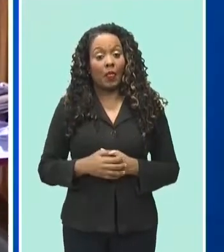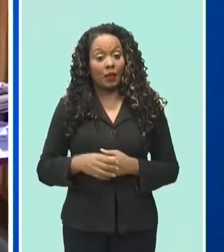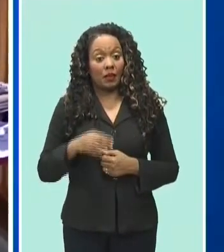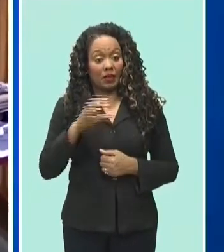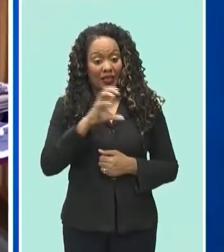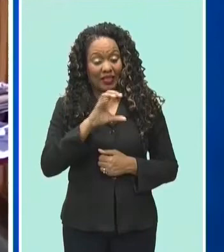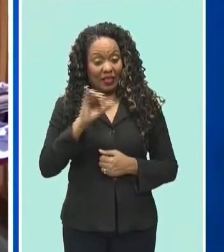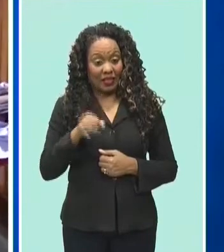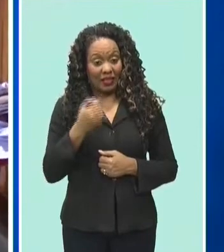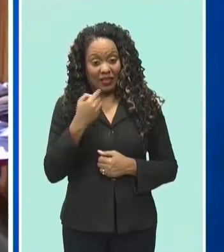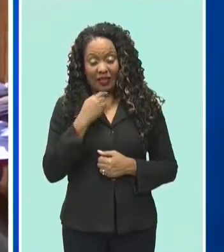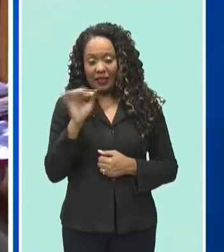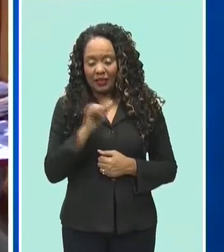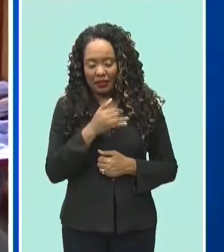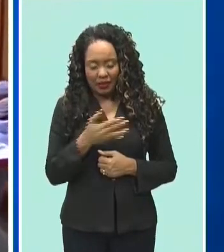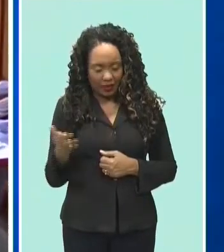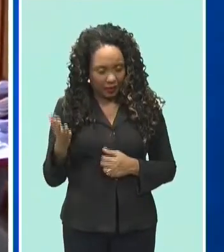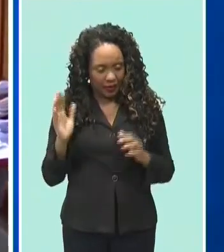Constitution must be obeyed